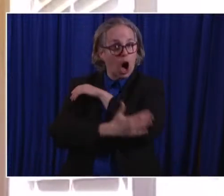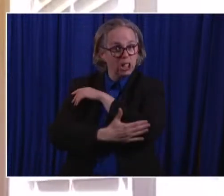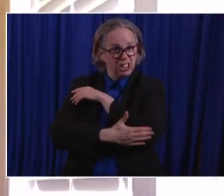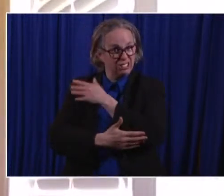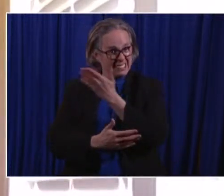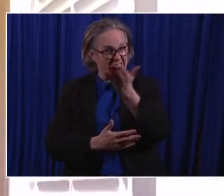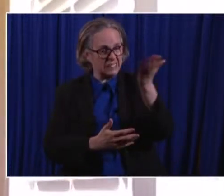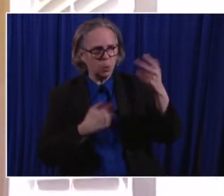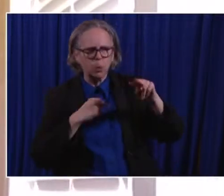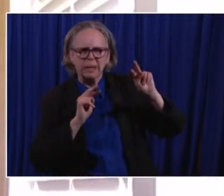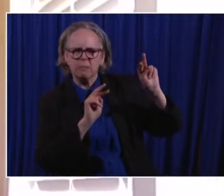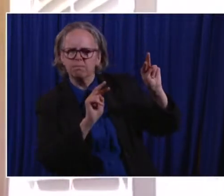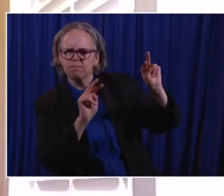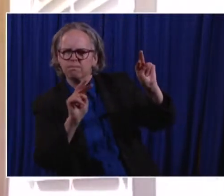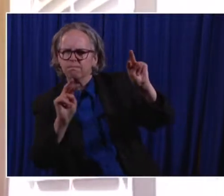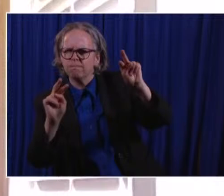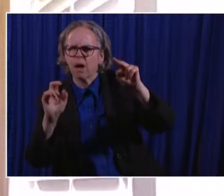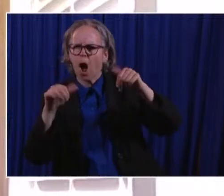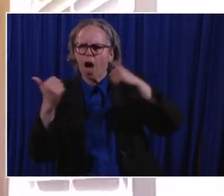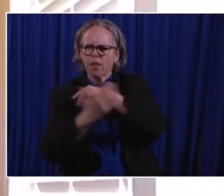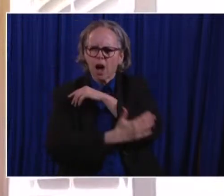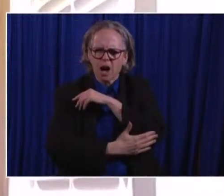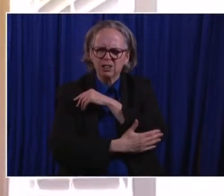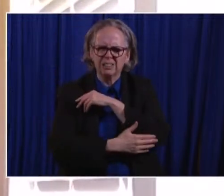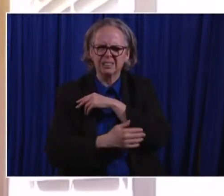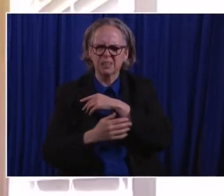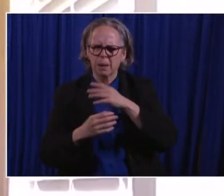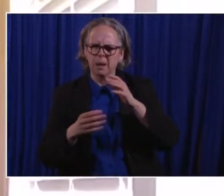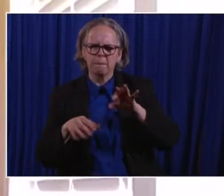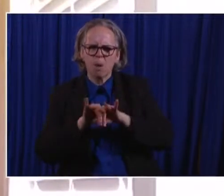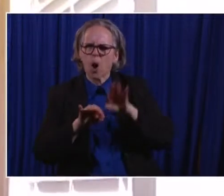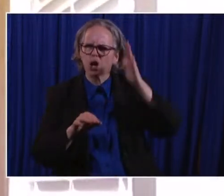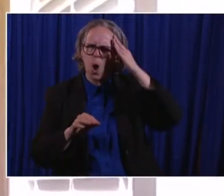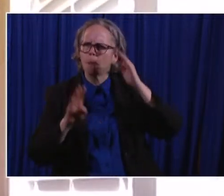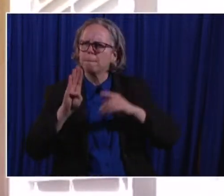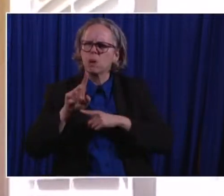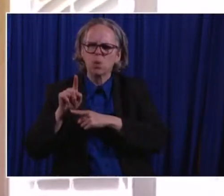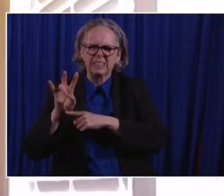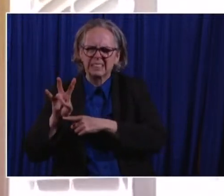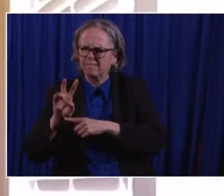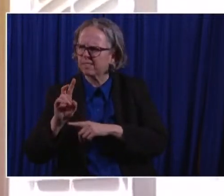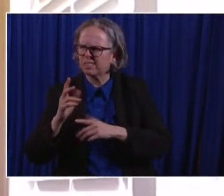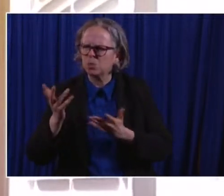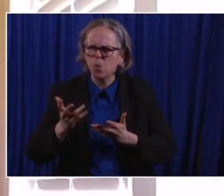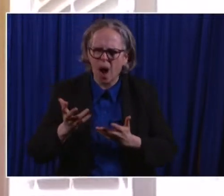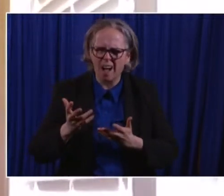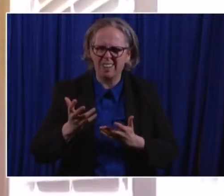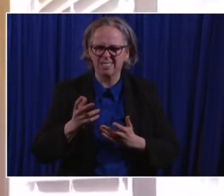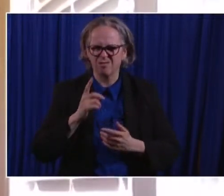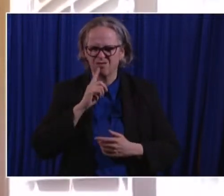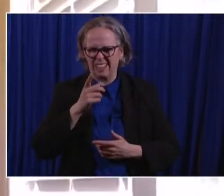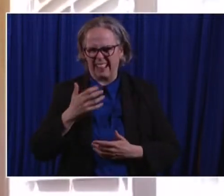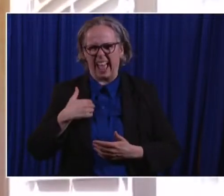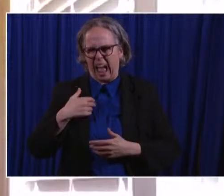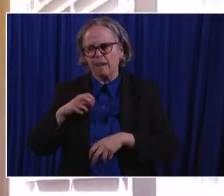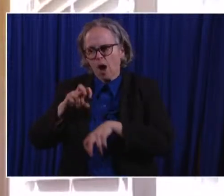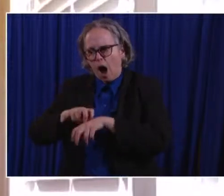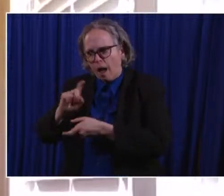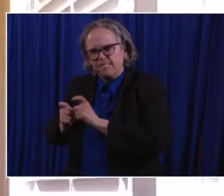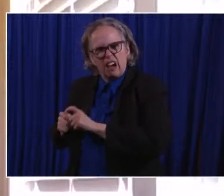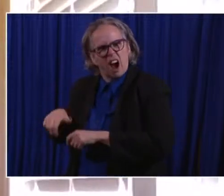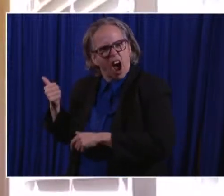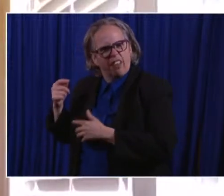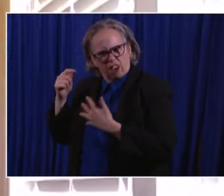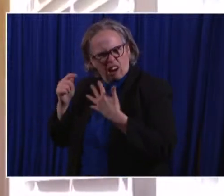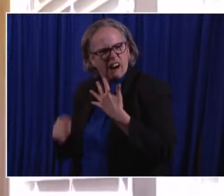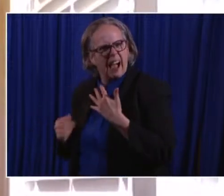What's key about B117 is, as we've said before, and many of the other variants essentially mimic a lot